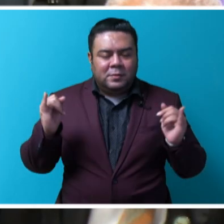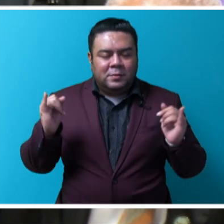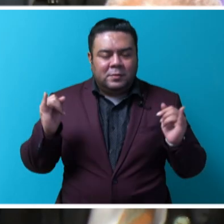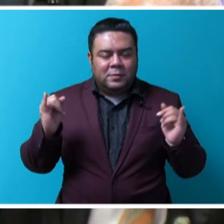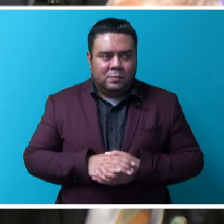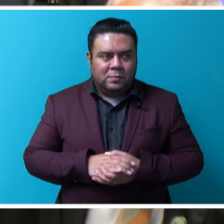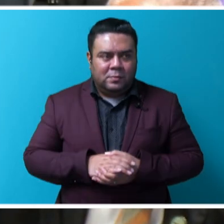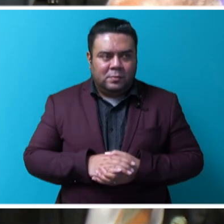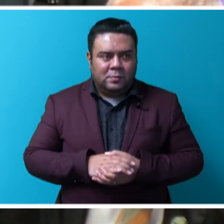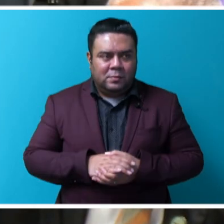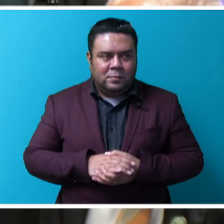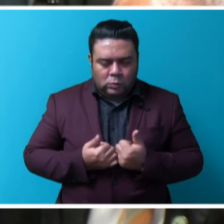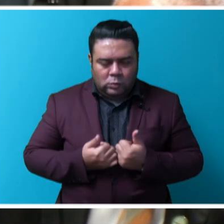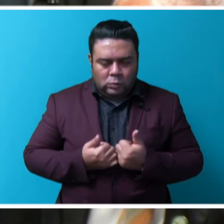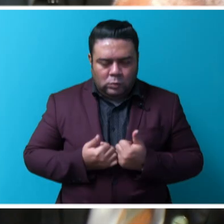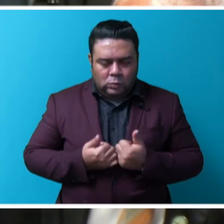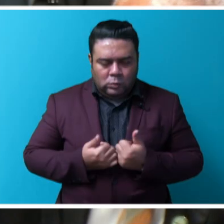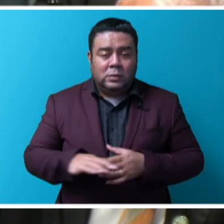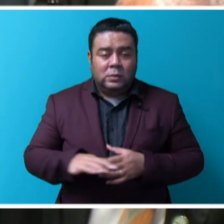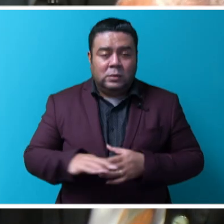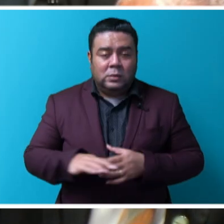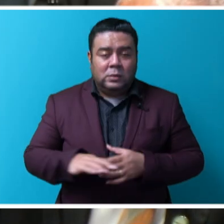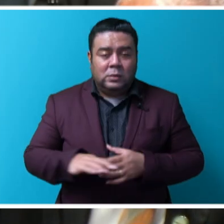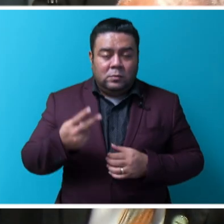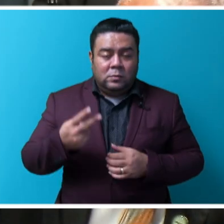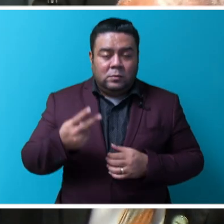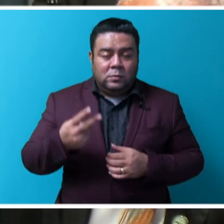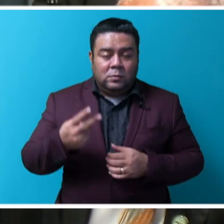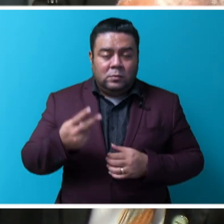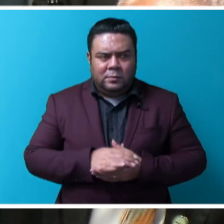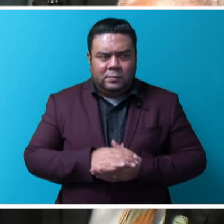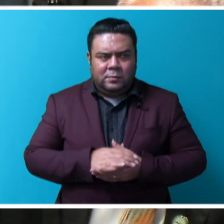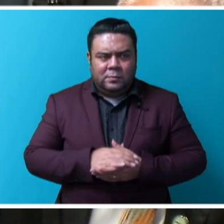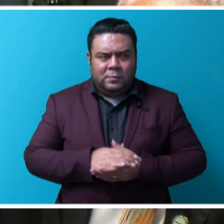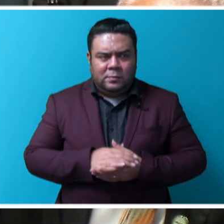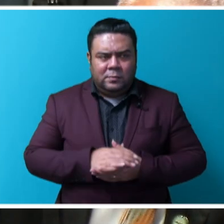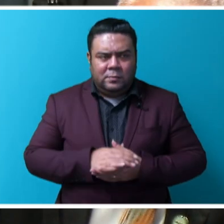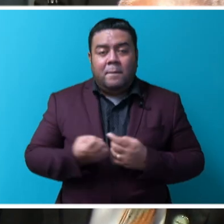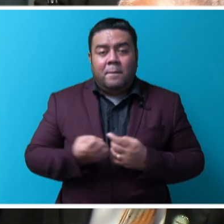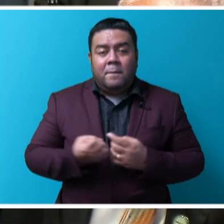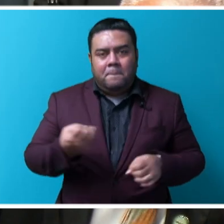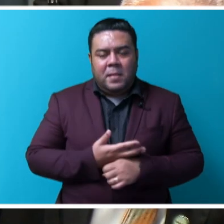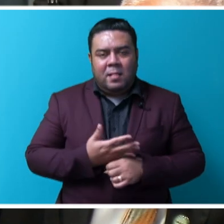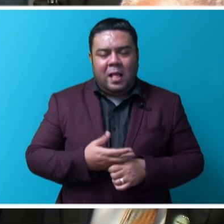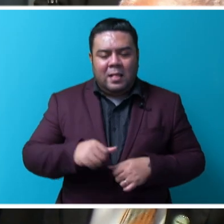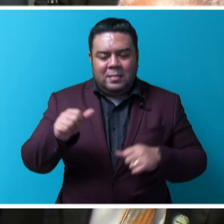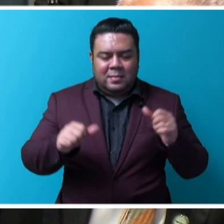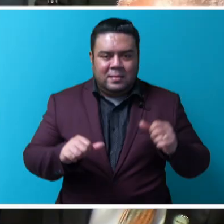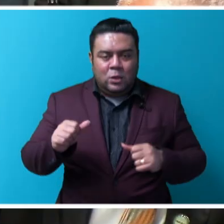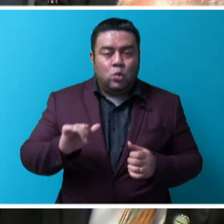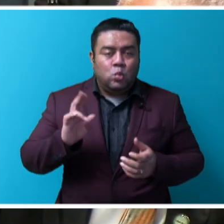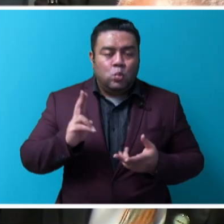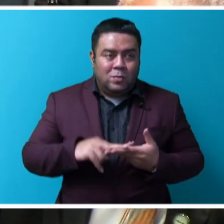doing the long hours to minimize the risk of delays, but it is clear that we must increase our capacity and buffer our team from the